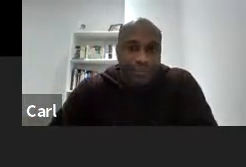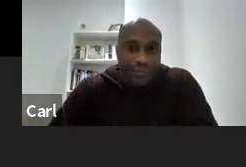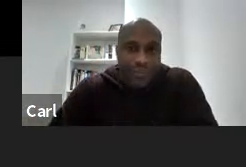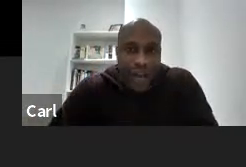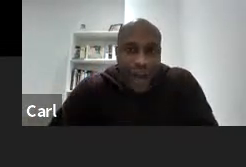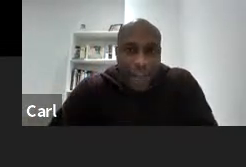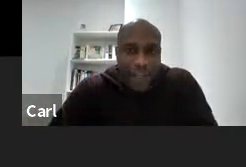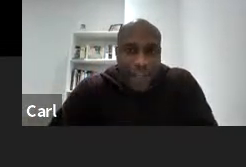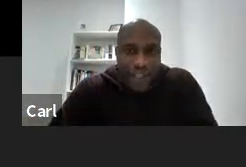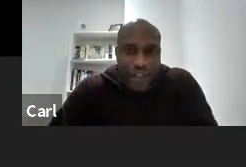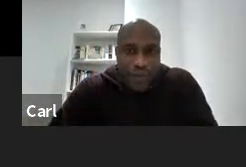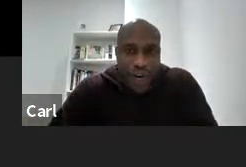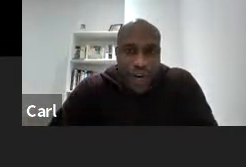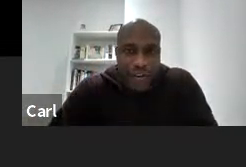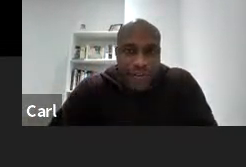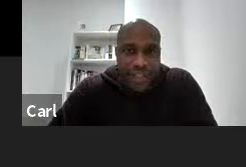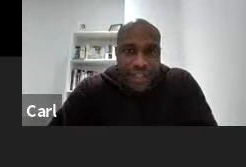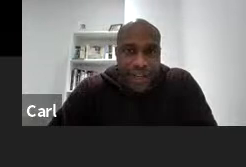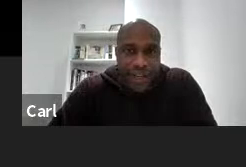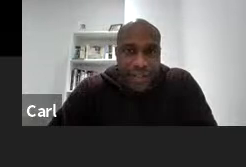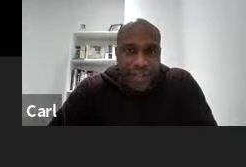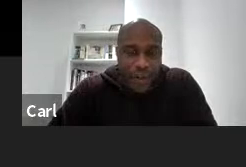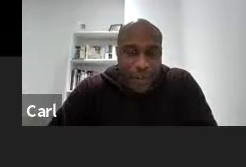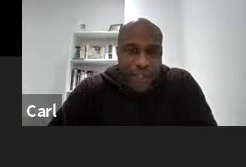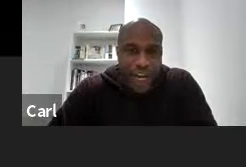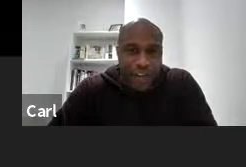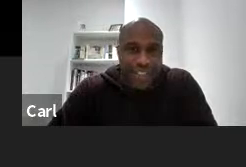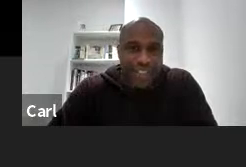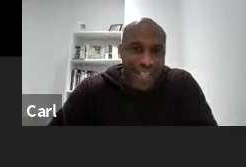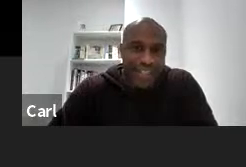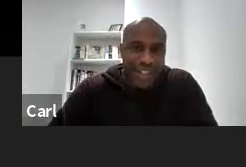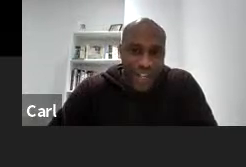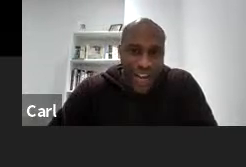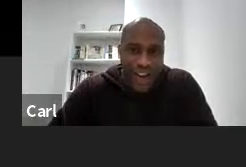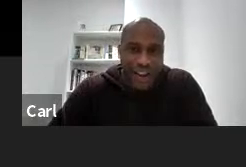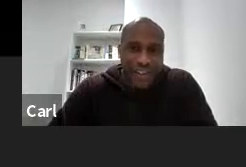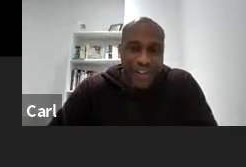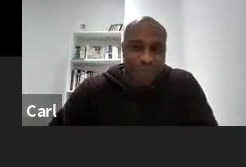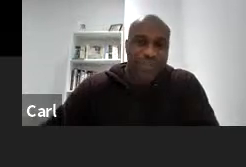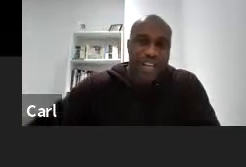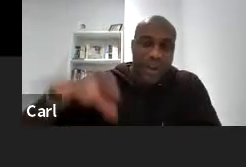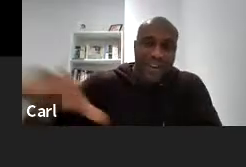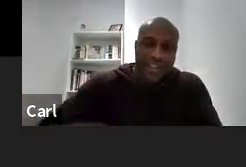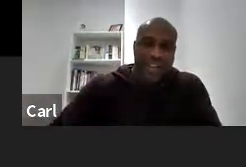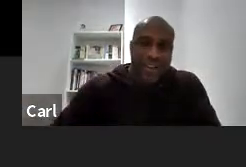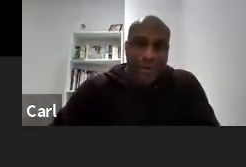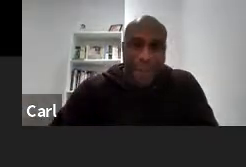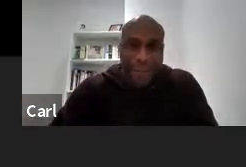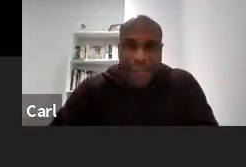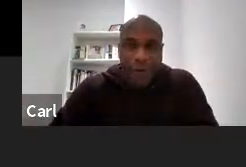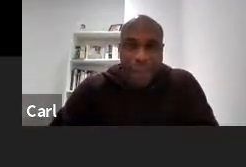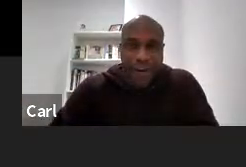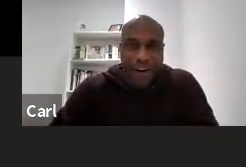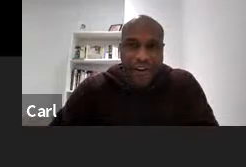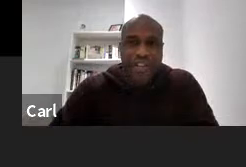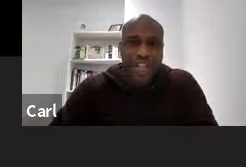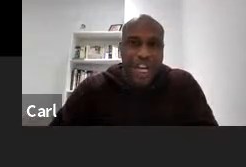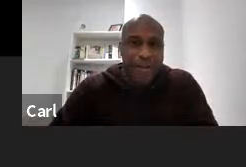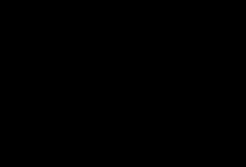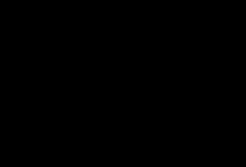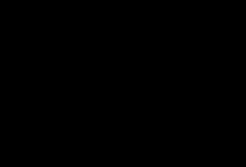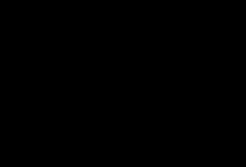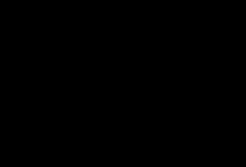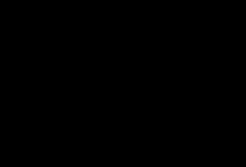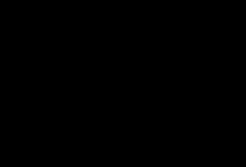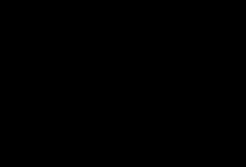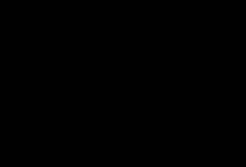So I'm going to strive to stop sharing to then share the screen where I can tell you a bit more about KickStART and show you